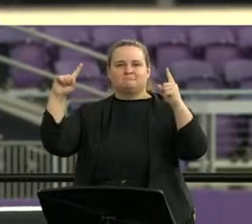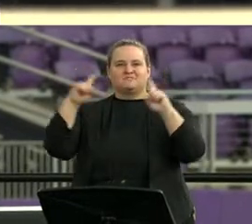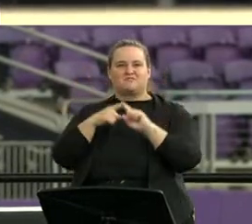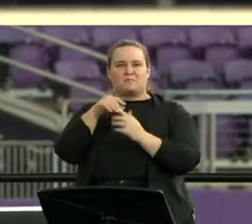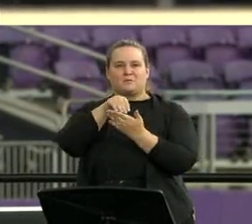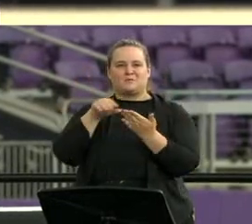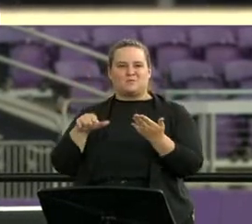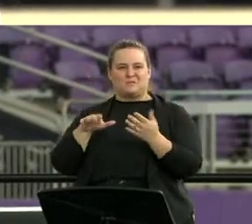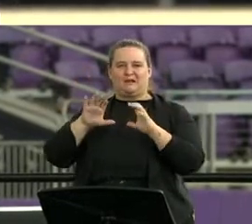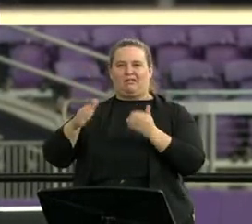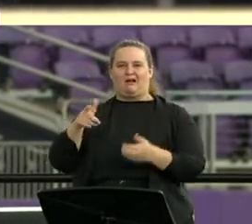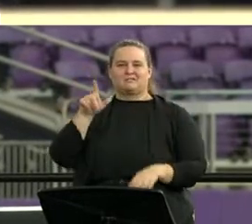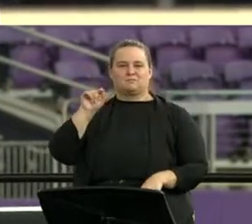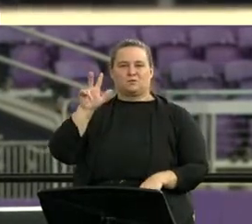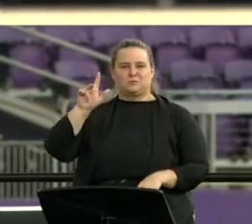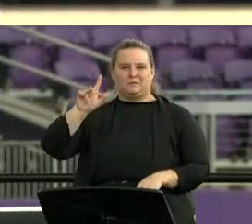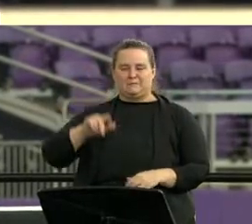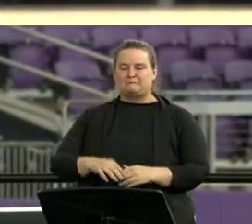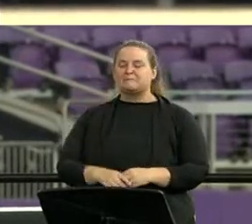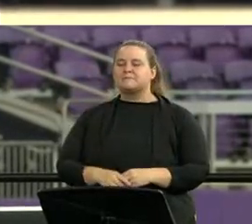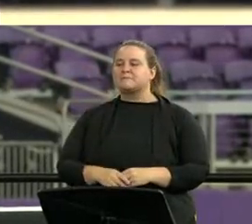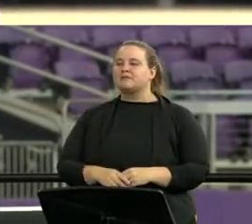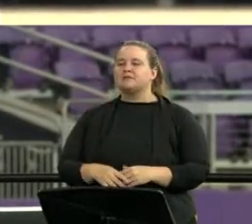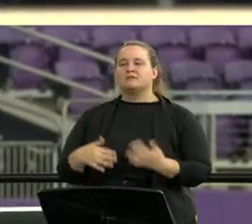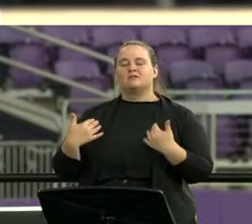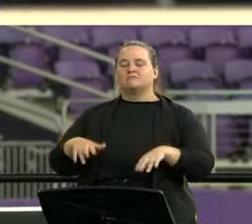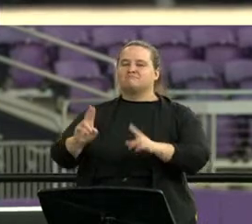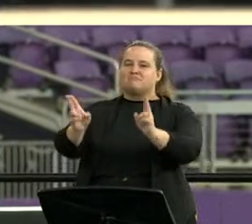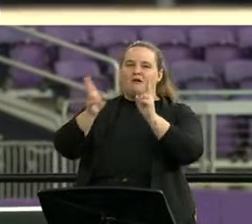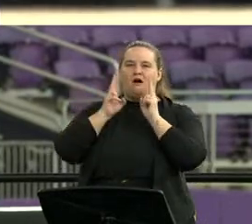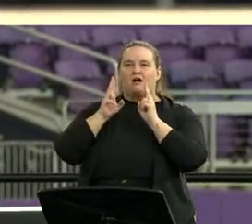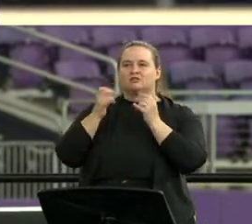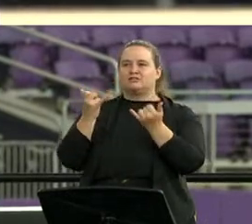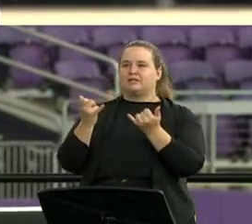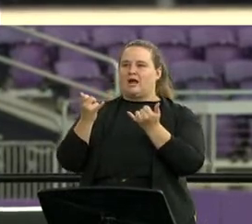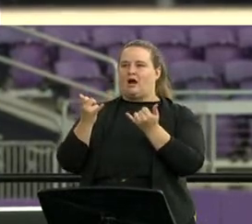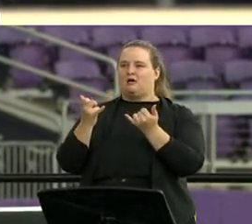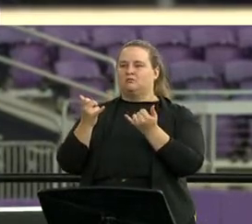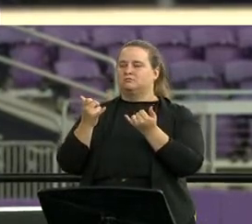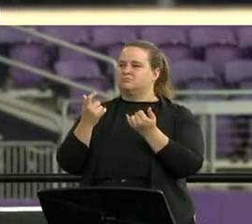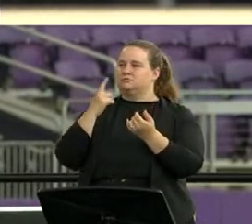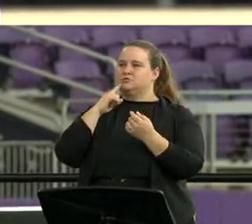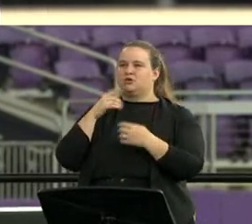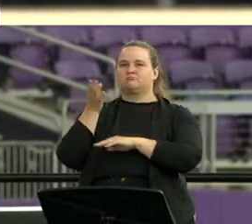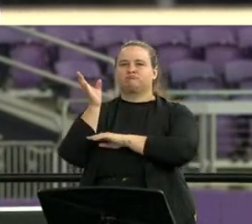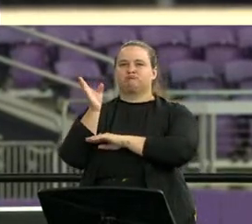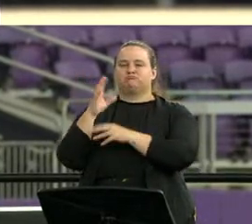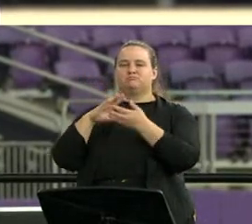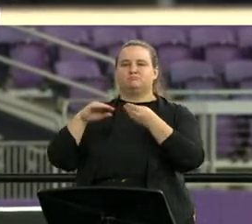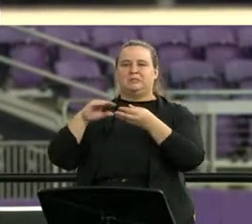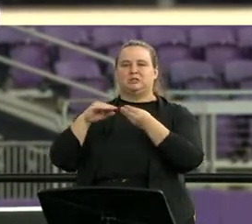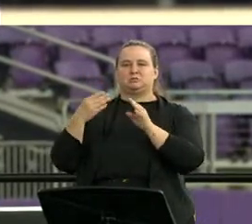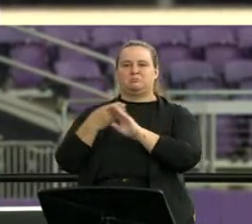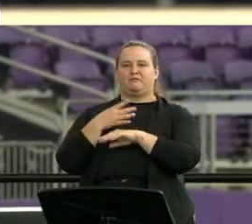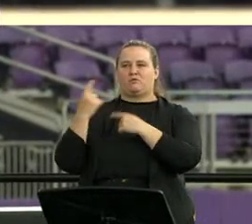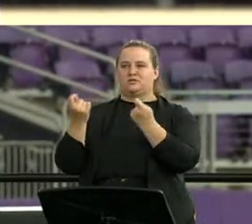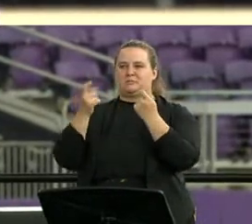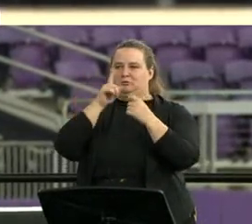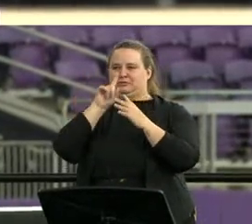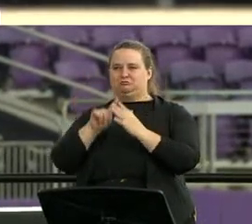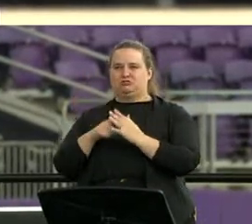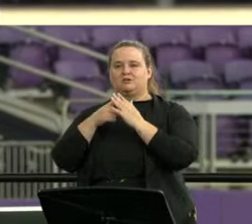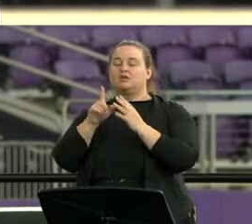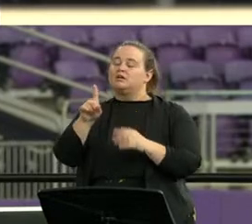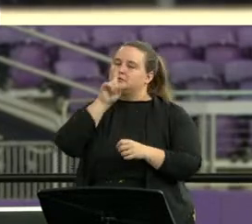School's class of 2023. I'm incredibly honored to have the privilege of delivering some opening words before the ceremony, and